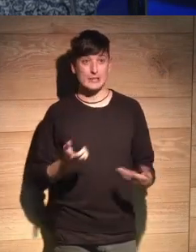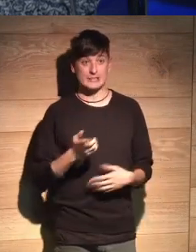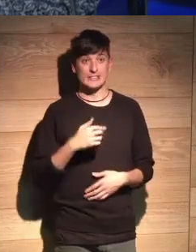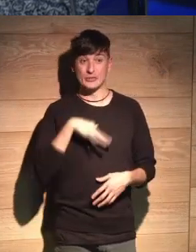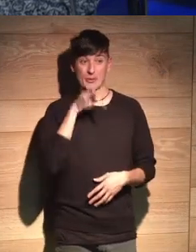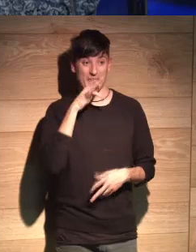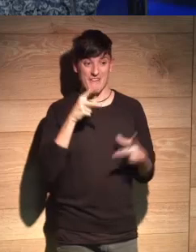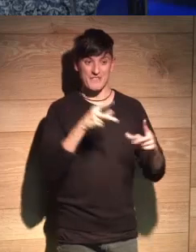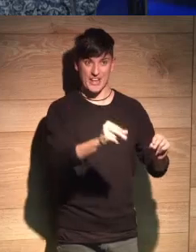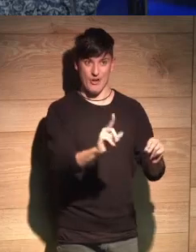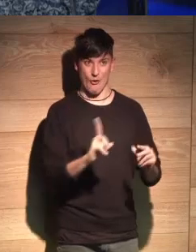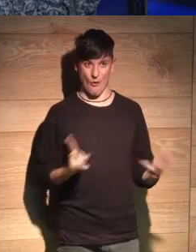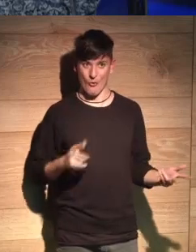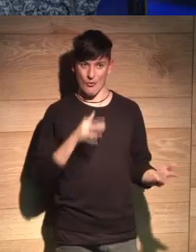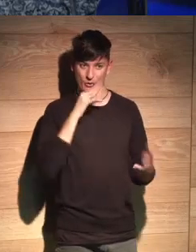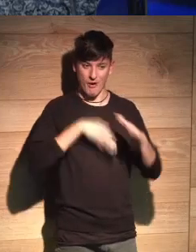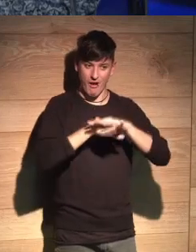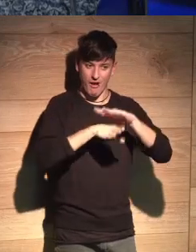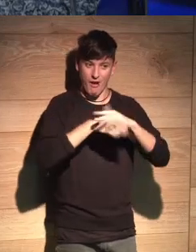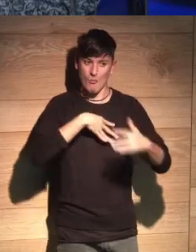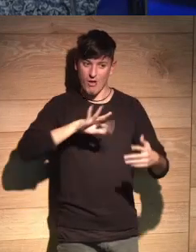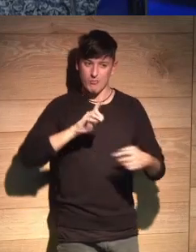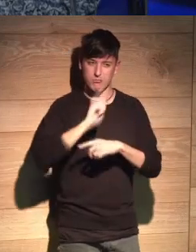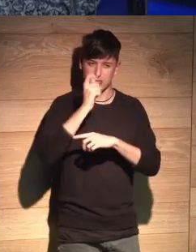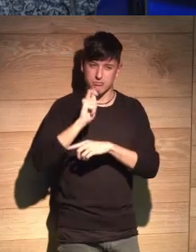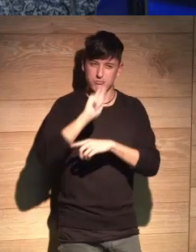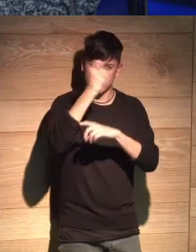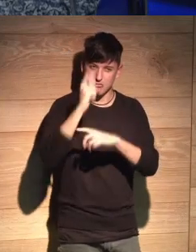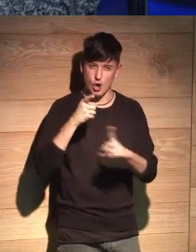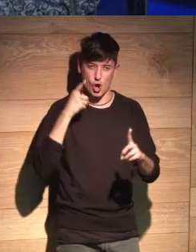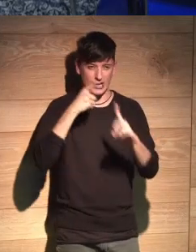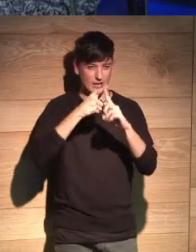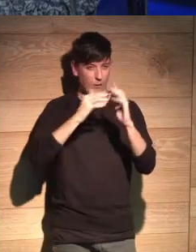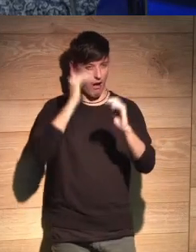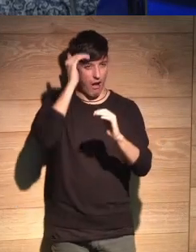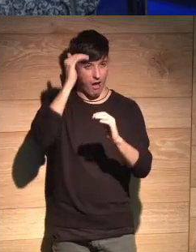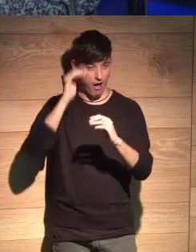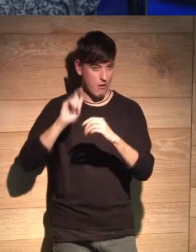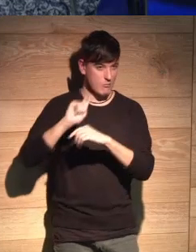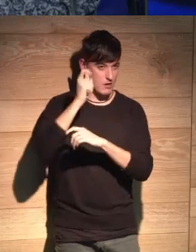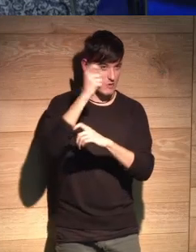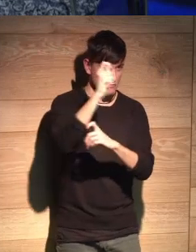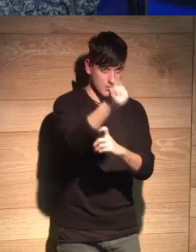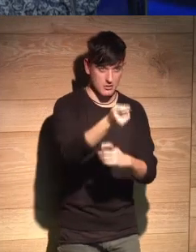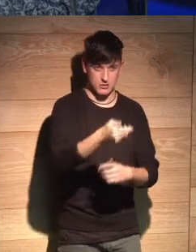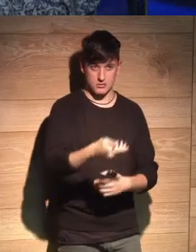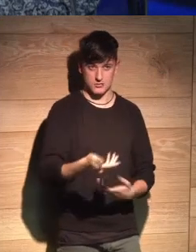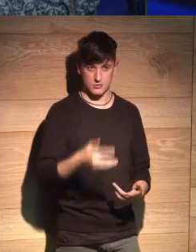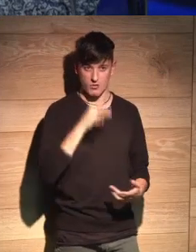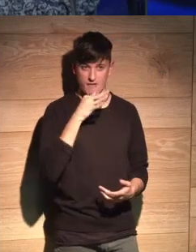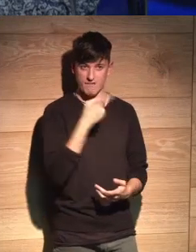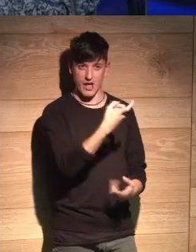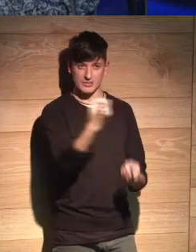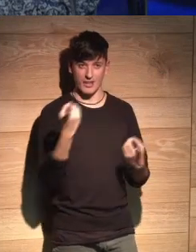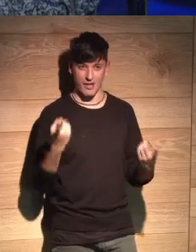I haven't yet finished, of course. I still can reach higher goals, that